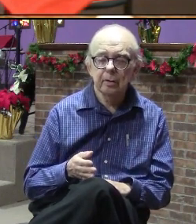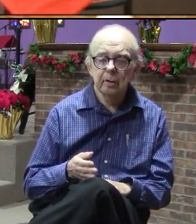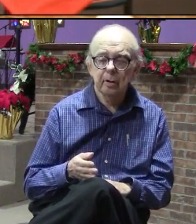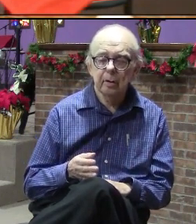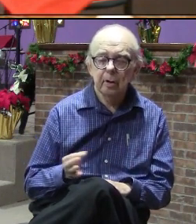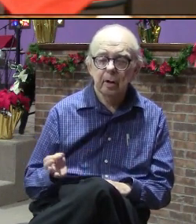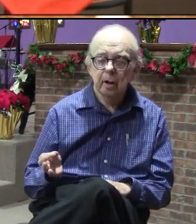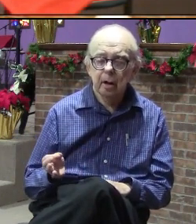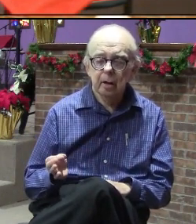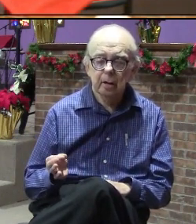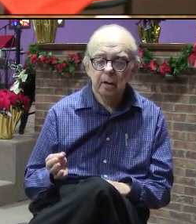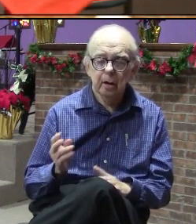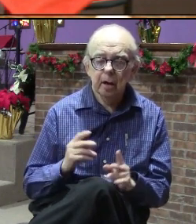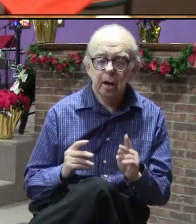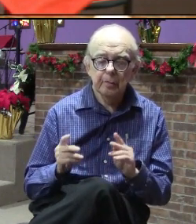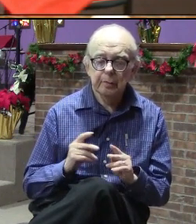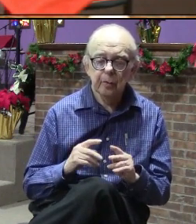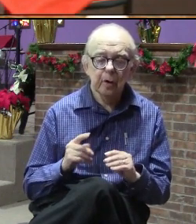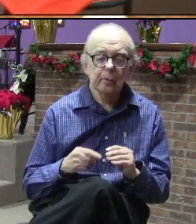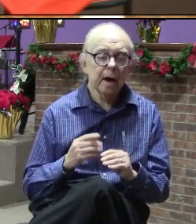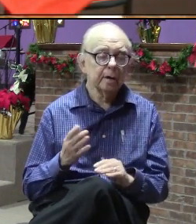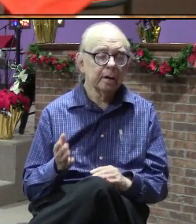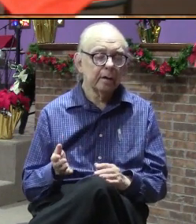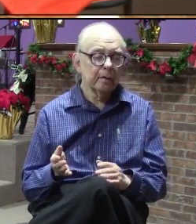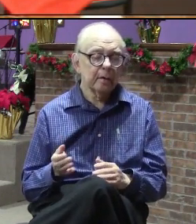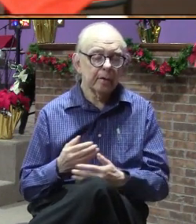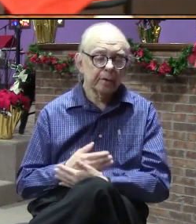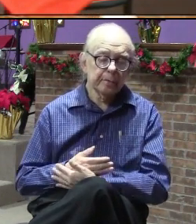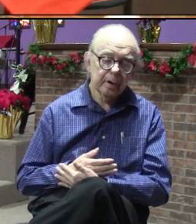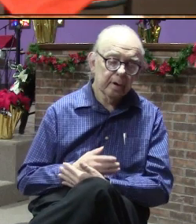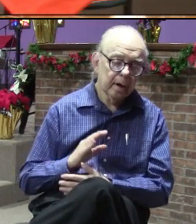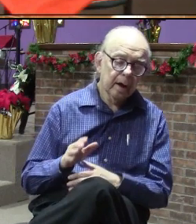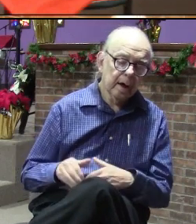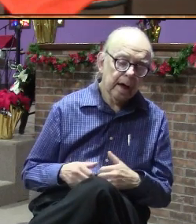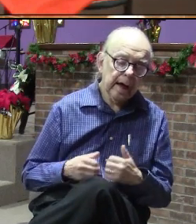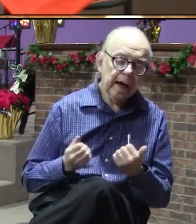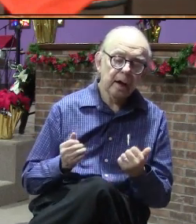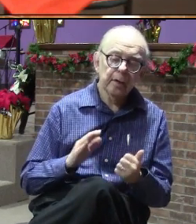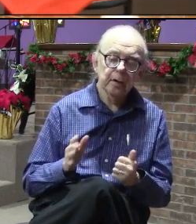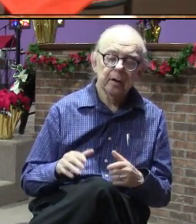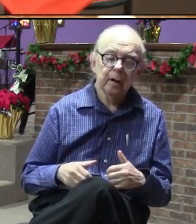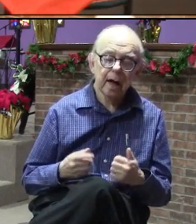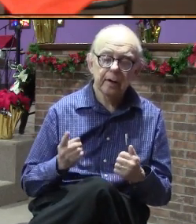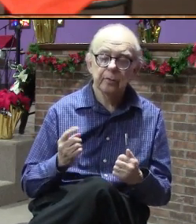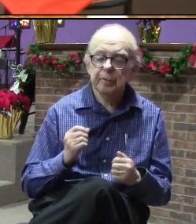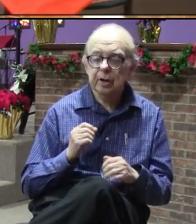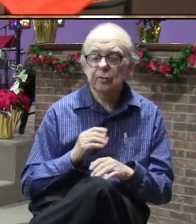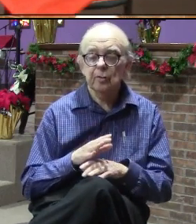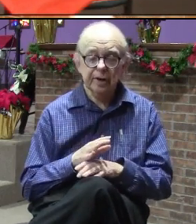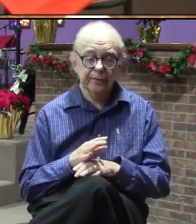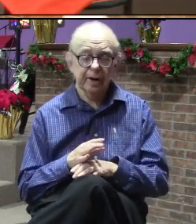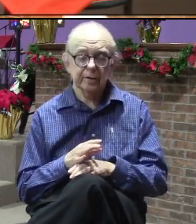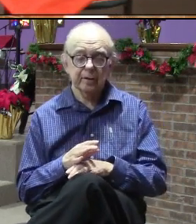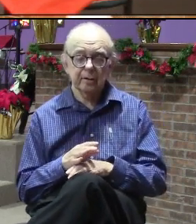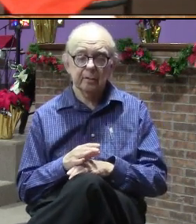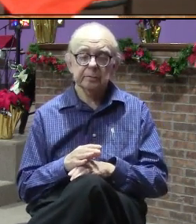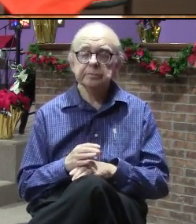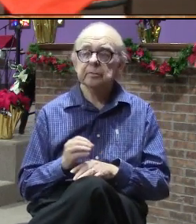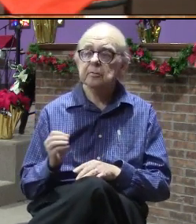of people around him and how their lives were going to be affected. And